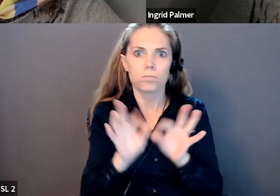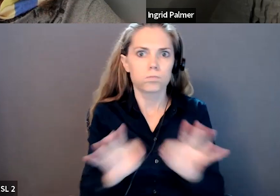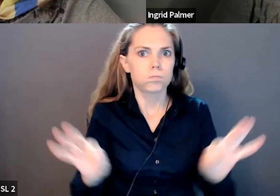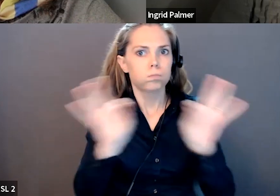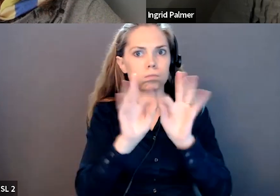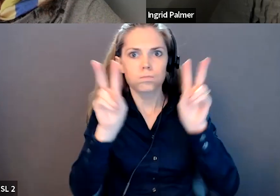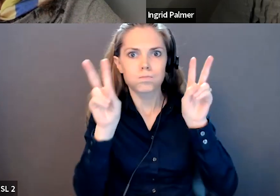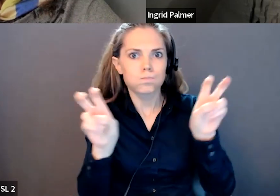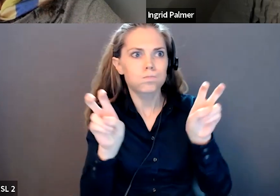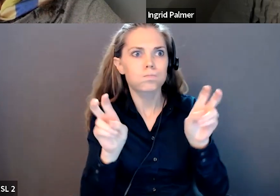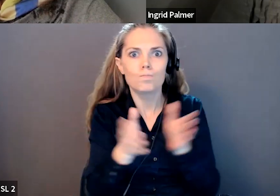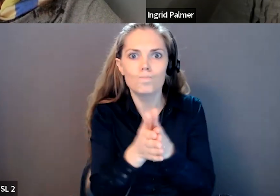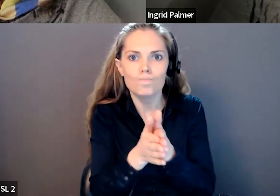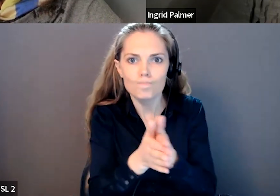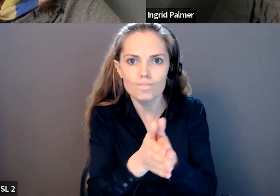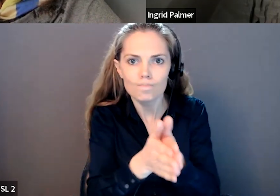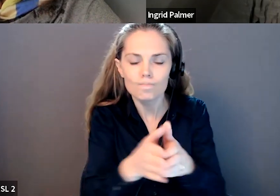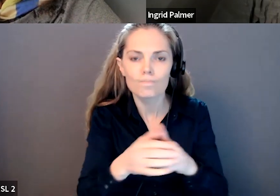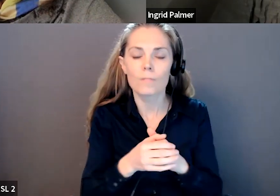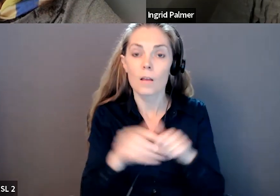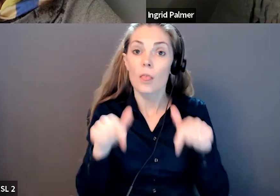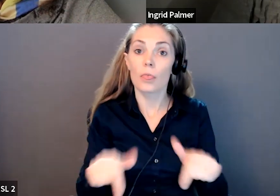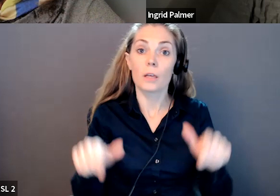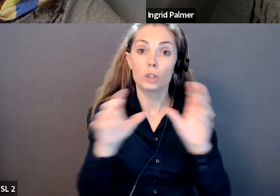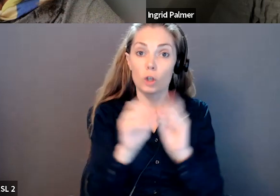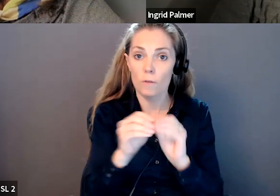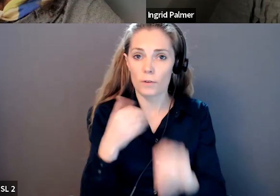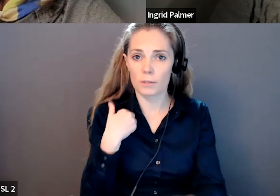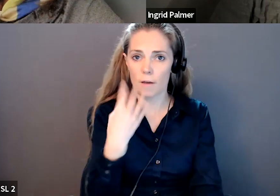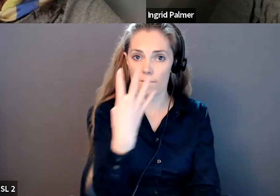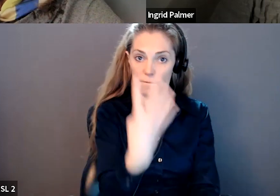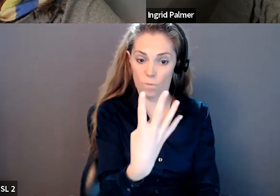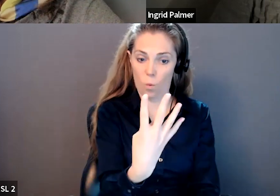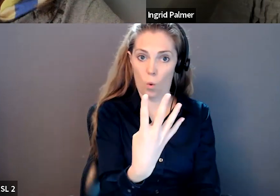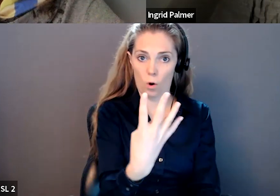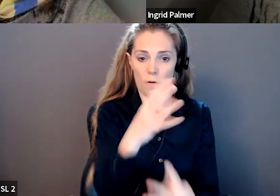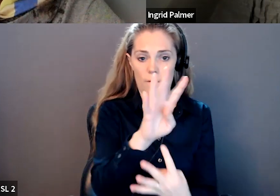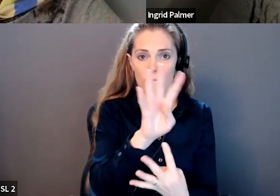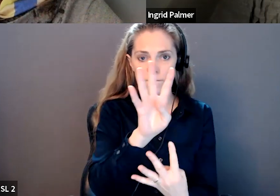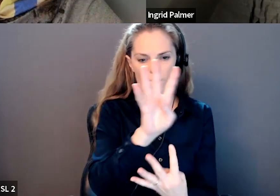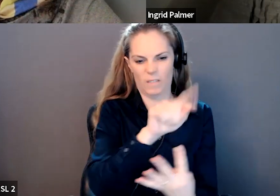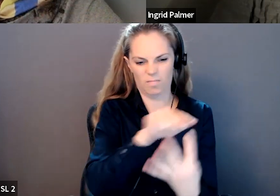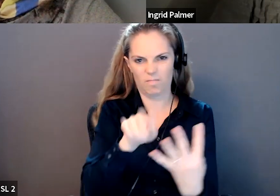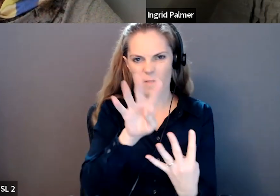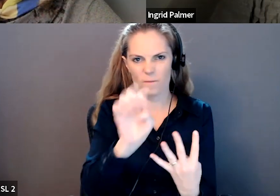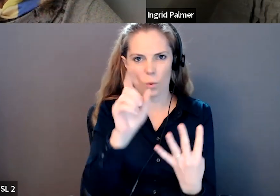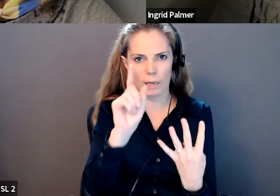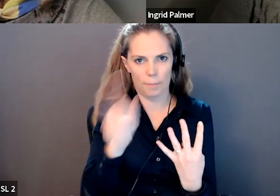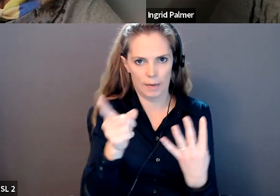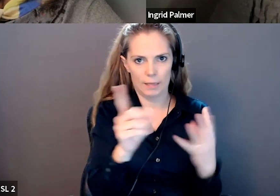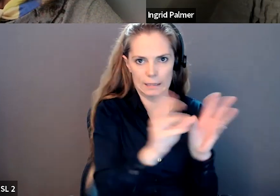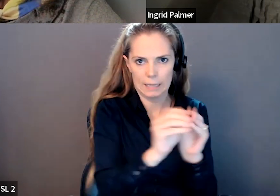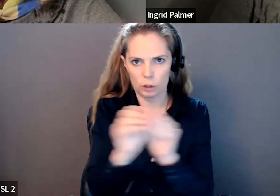conference, introducing 4 40-minute networking sessions to start off the day, led by the members